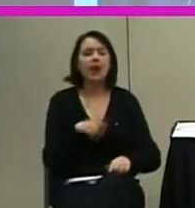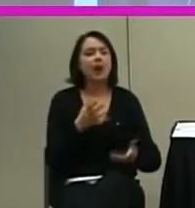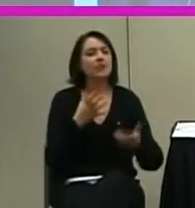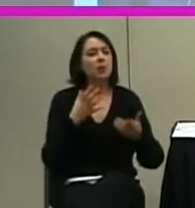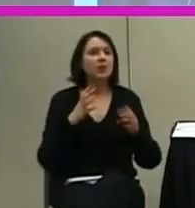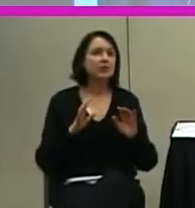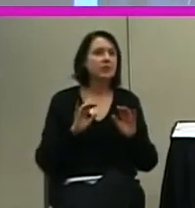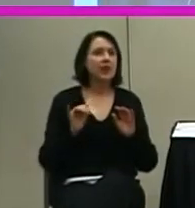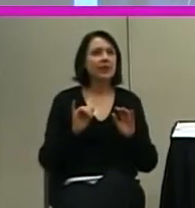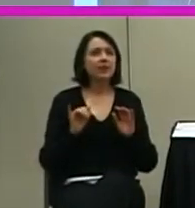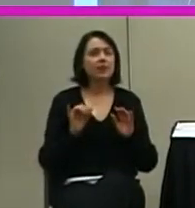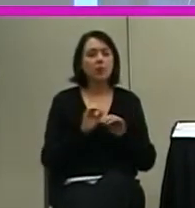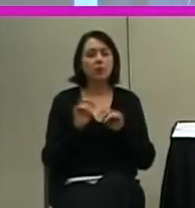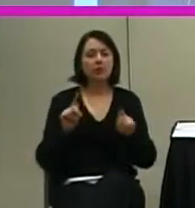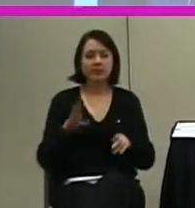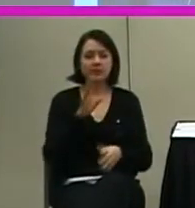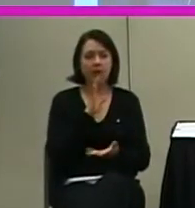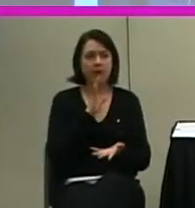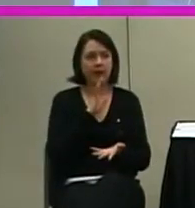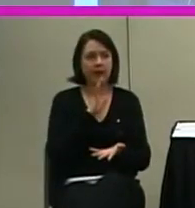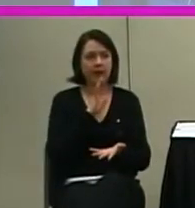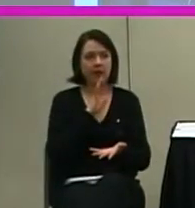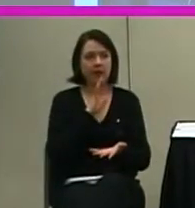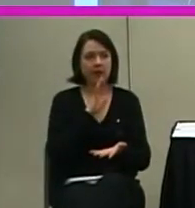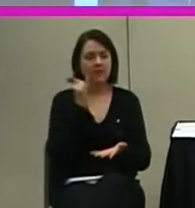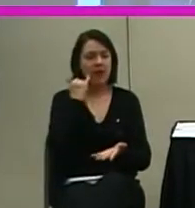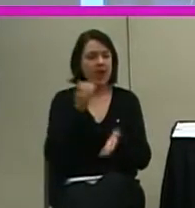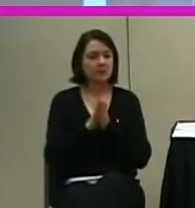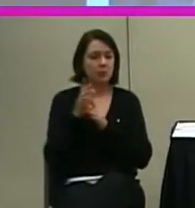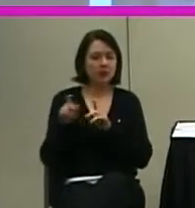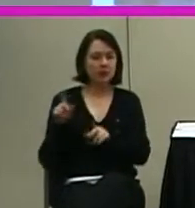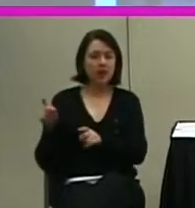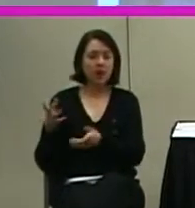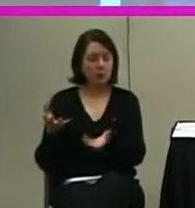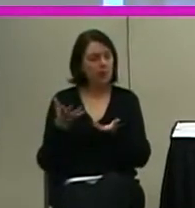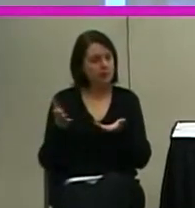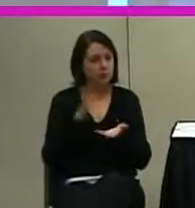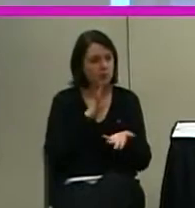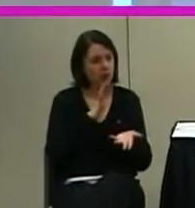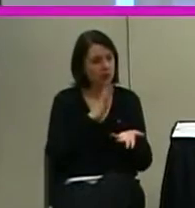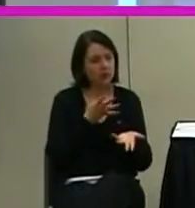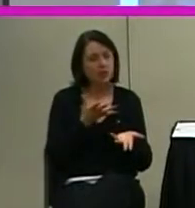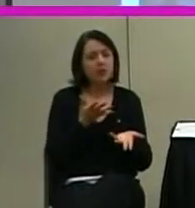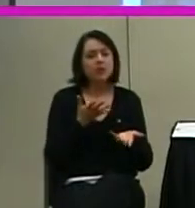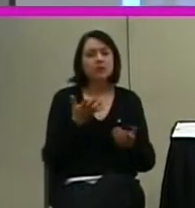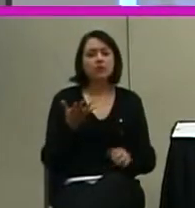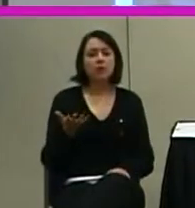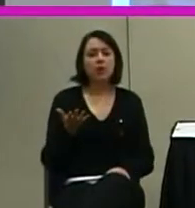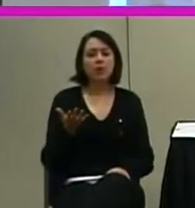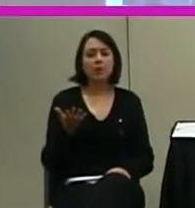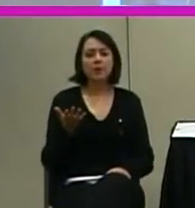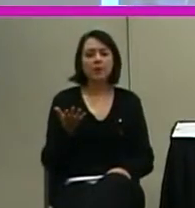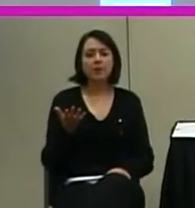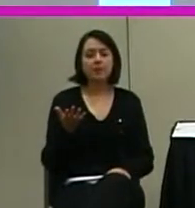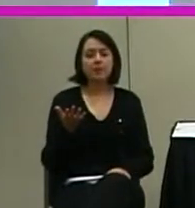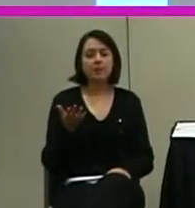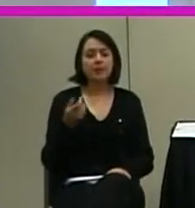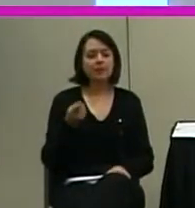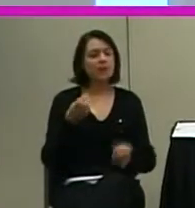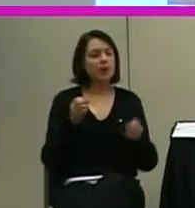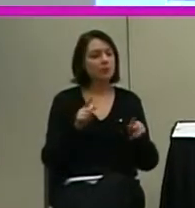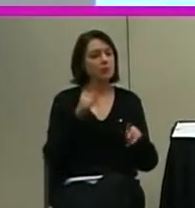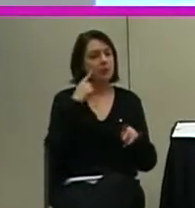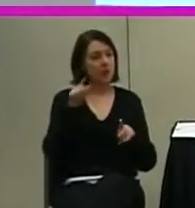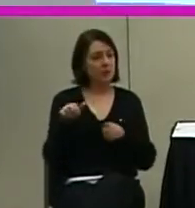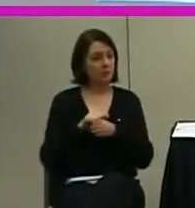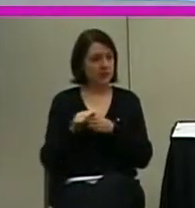get so that nobody talks on these things. I'm asking them to talk. So here's a chance now for